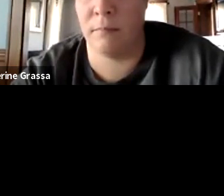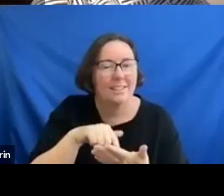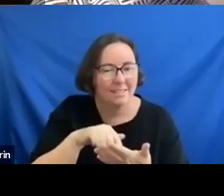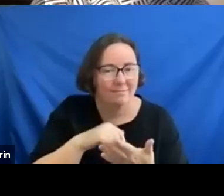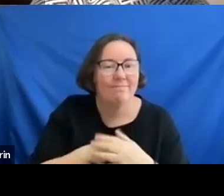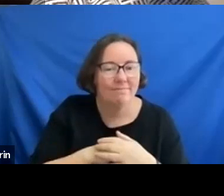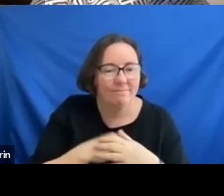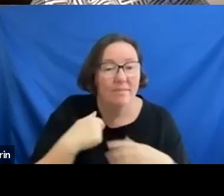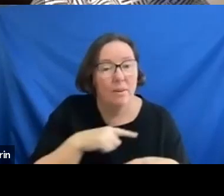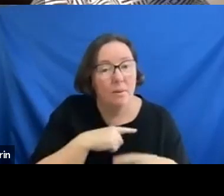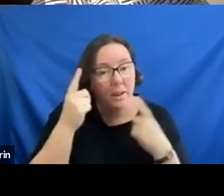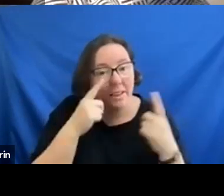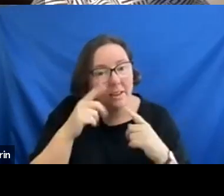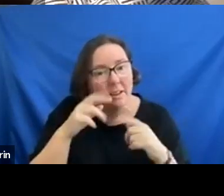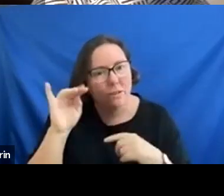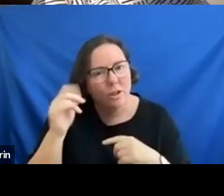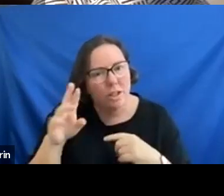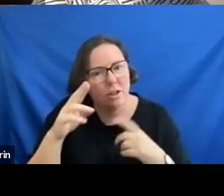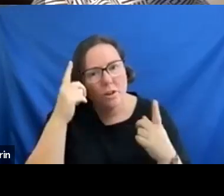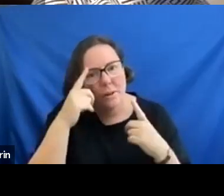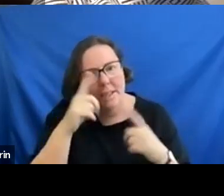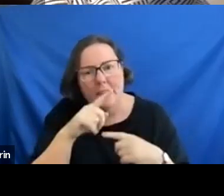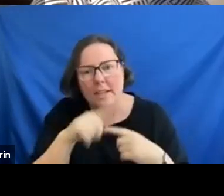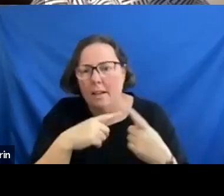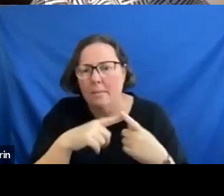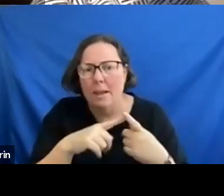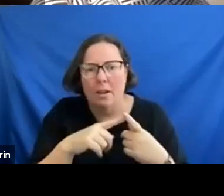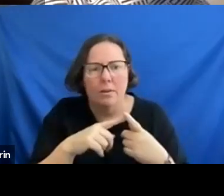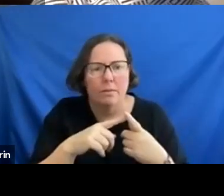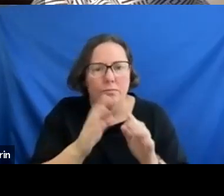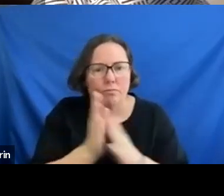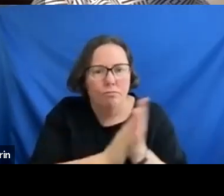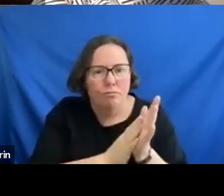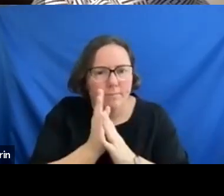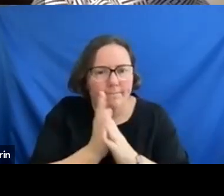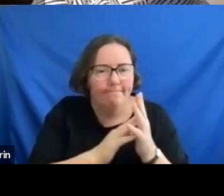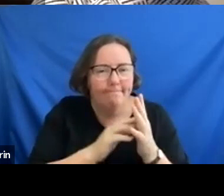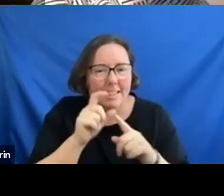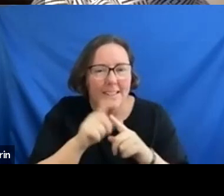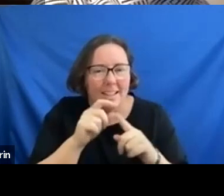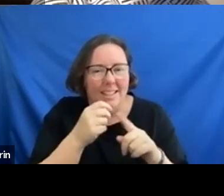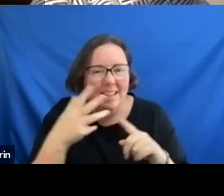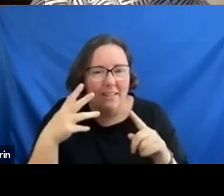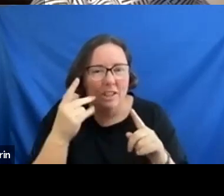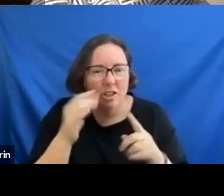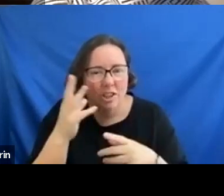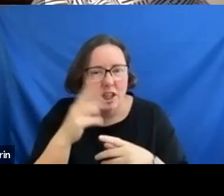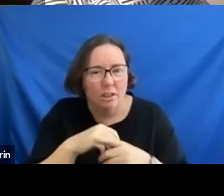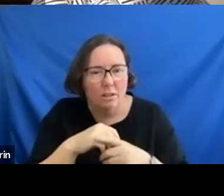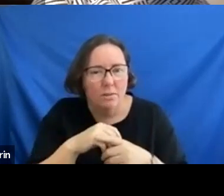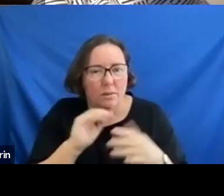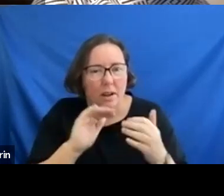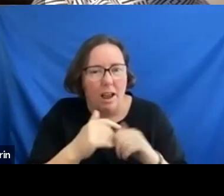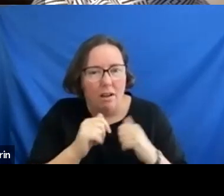when we think of rigor, you know, we think of the definition of rigor as